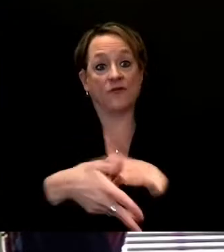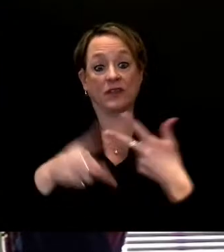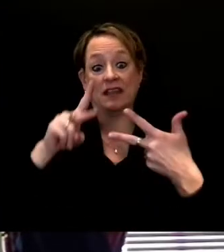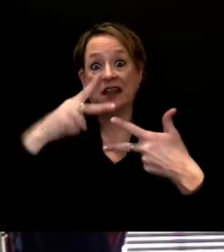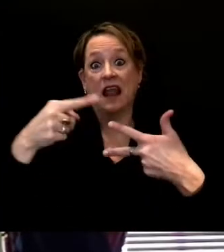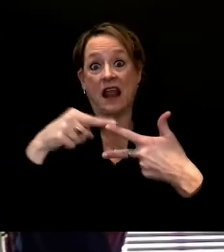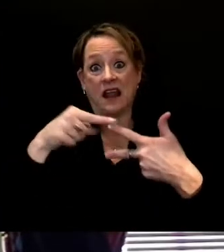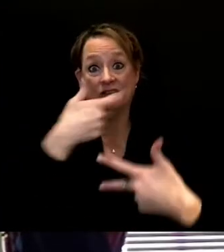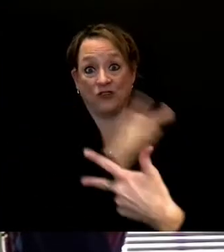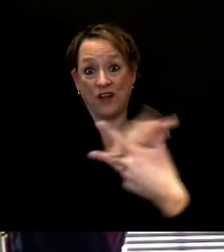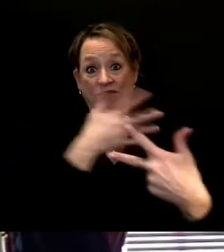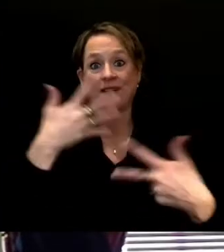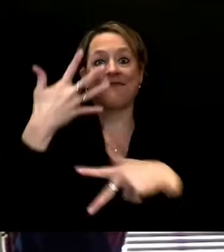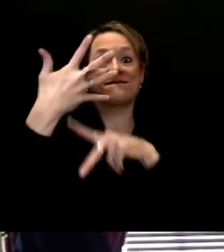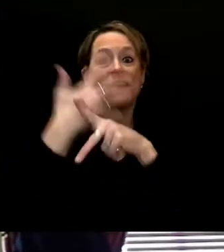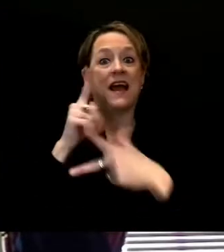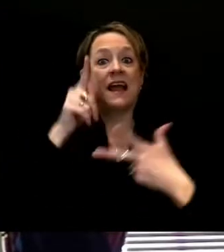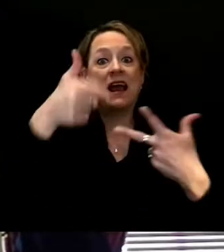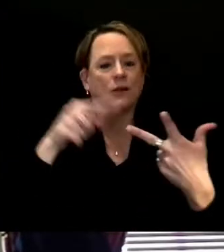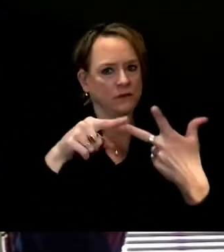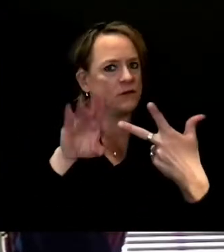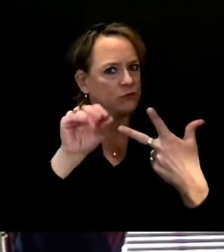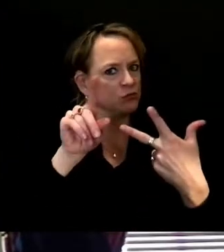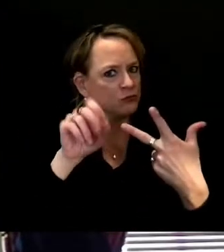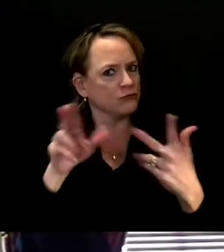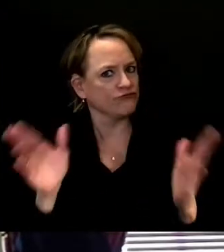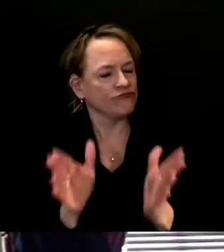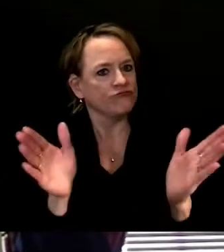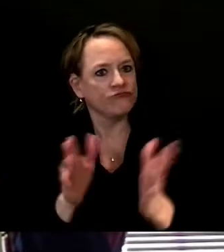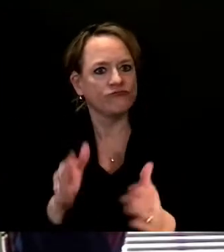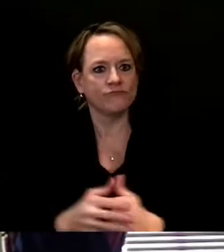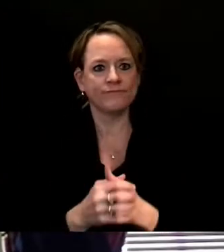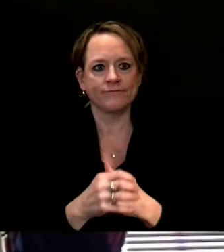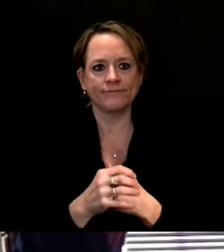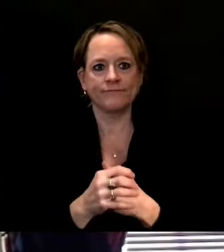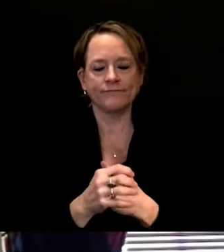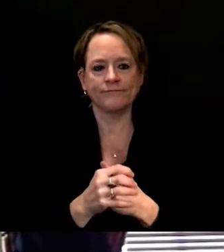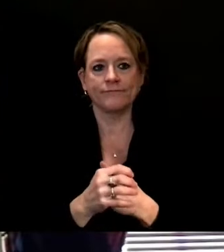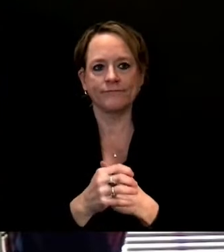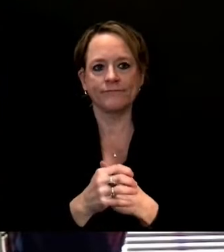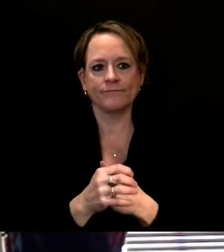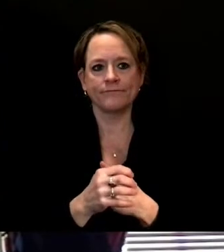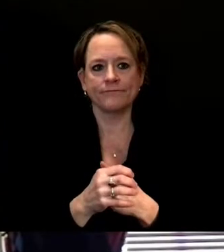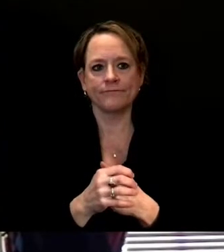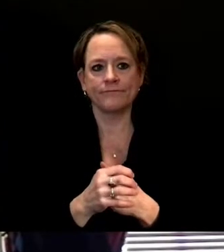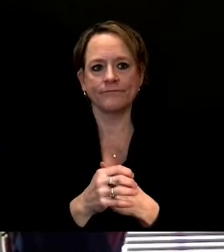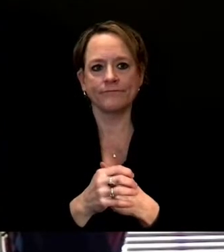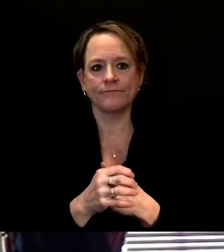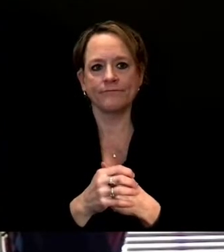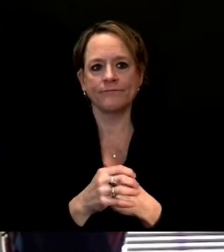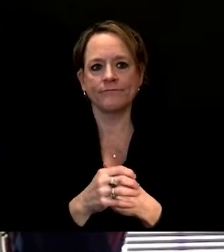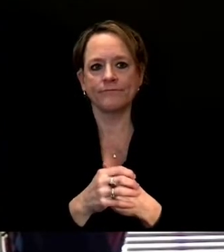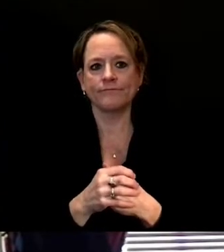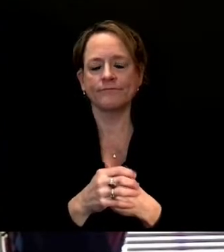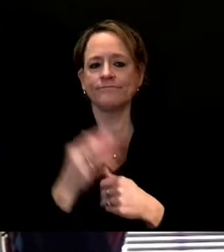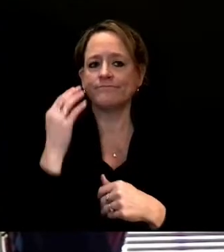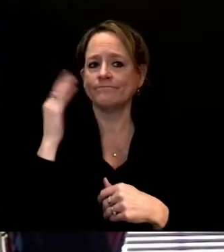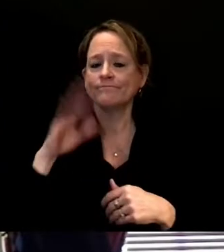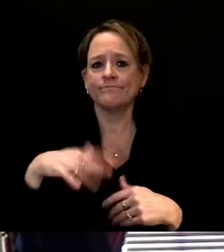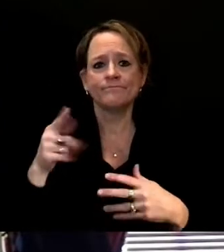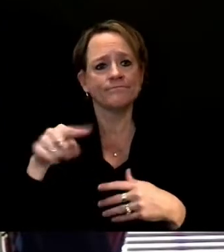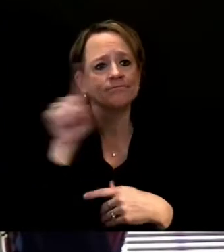line is that for the last 2 years, educators and parents have gone above and beyond to do everything they can to make sure our kids are in the